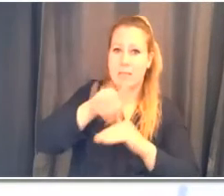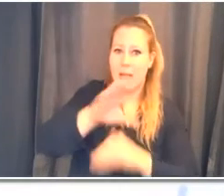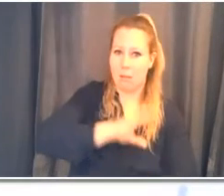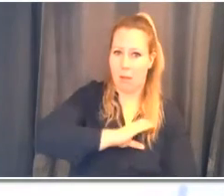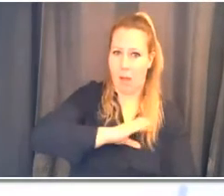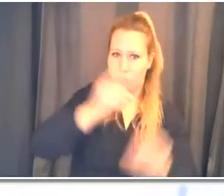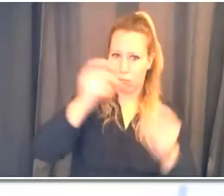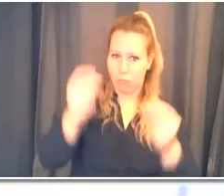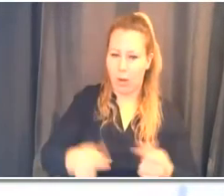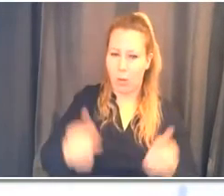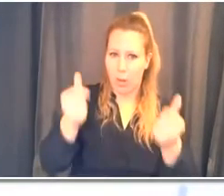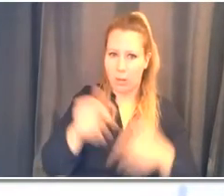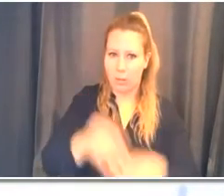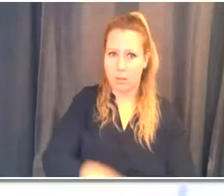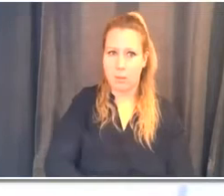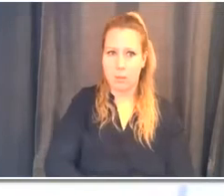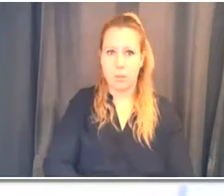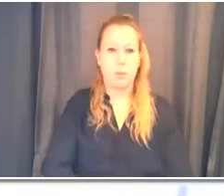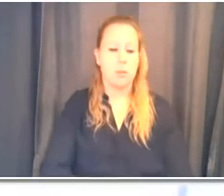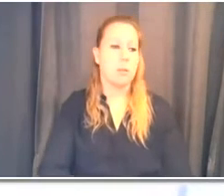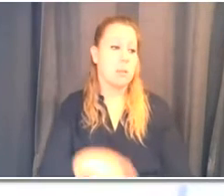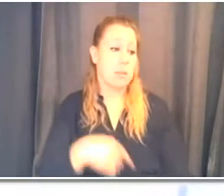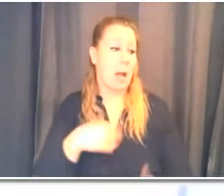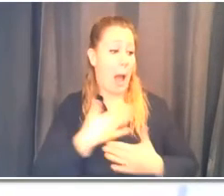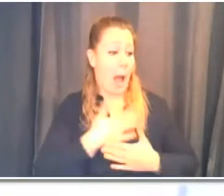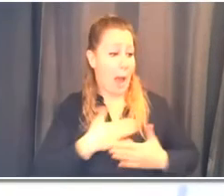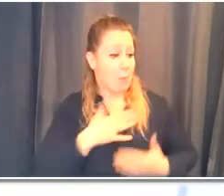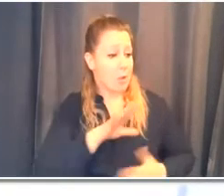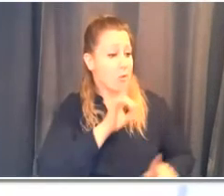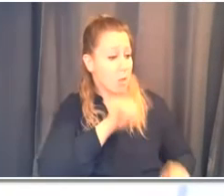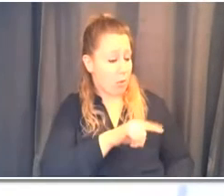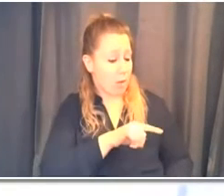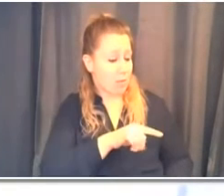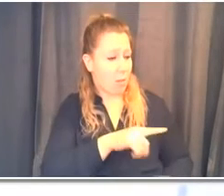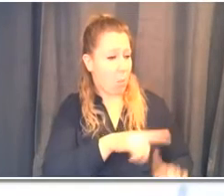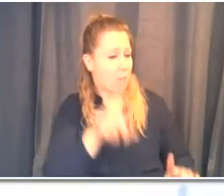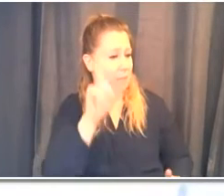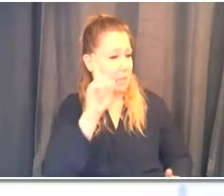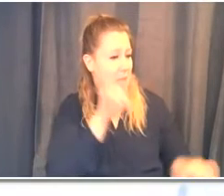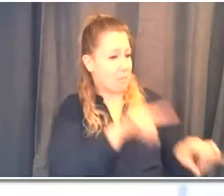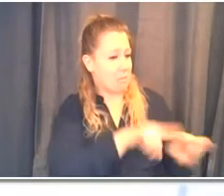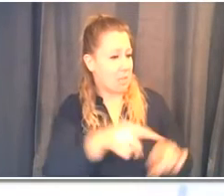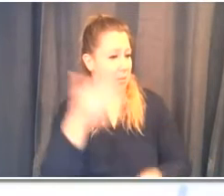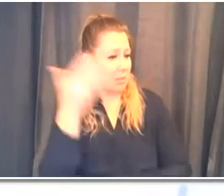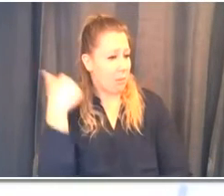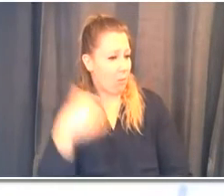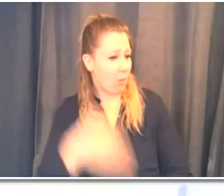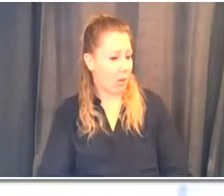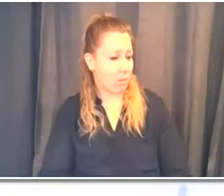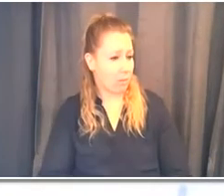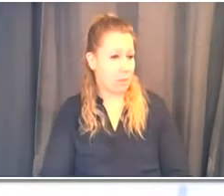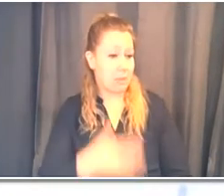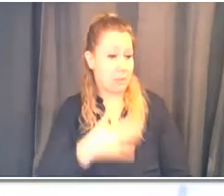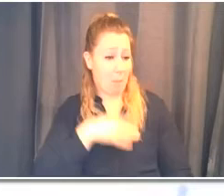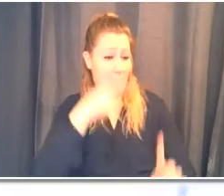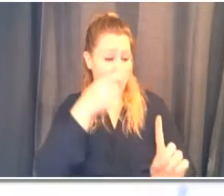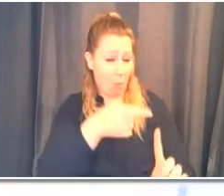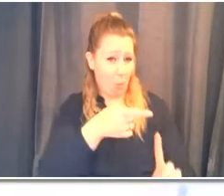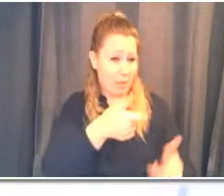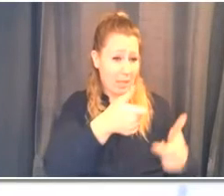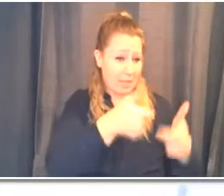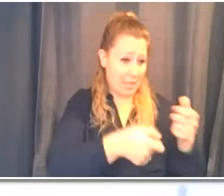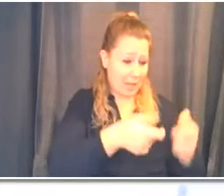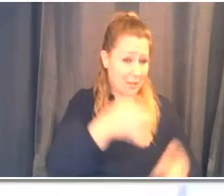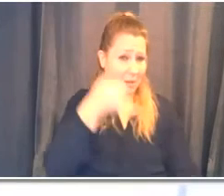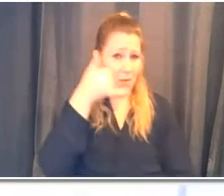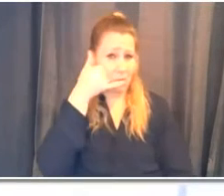uh regarding what resources are available to folks who might be watching at home who might